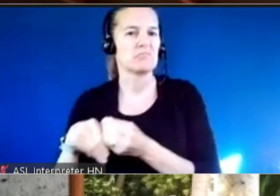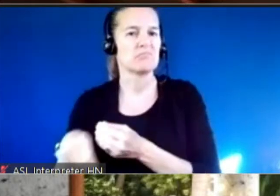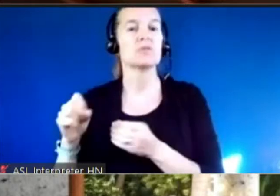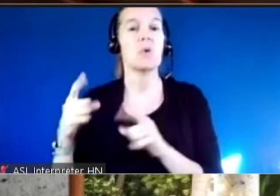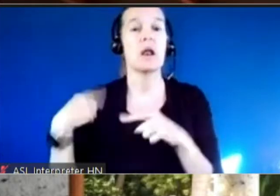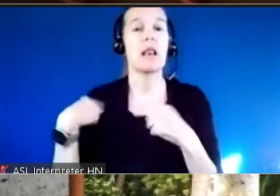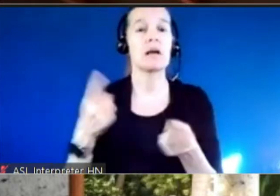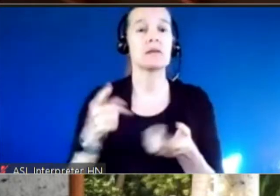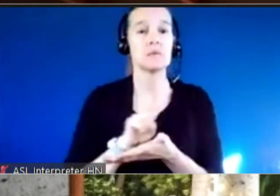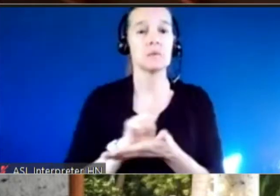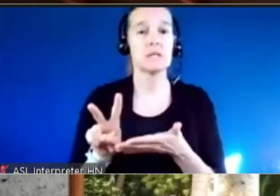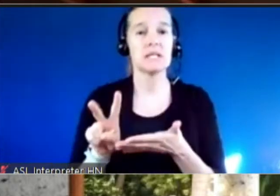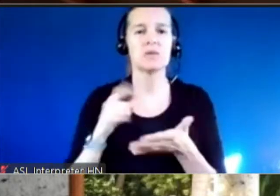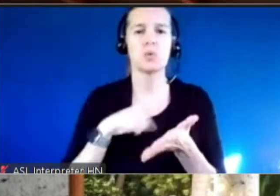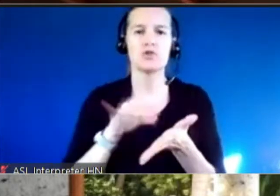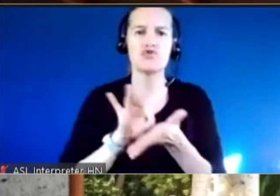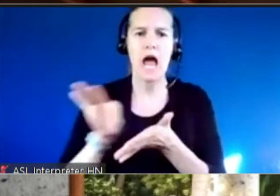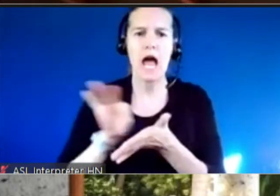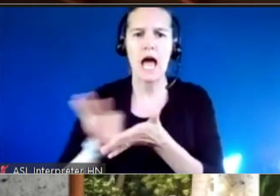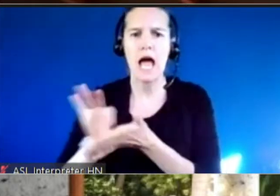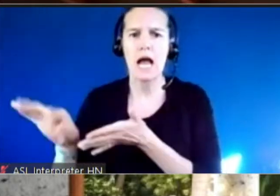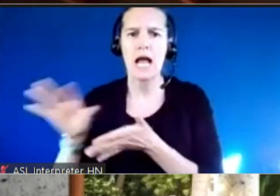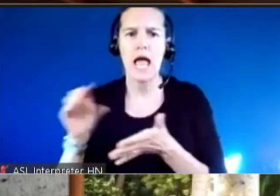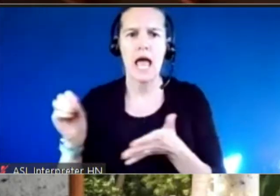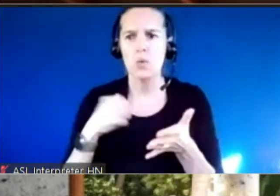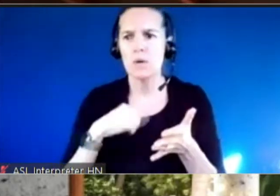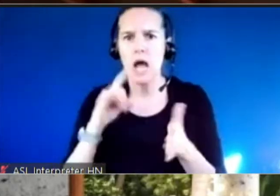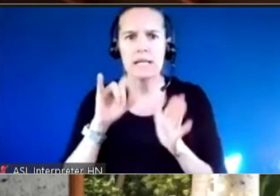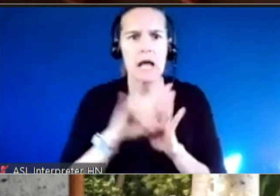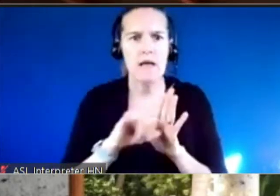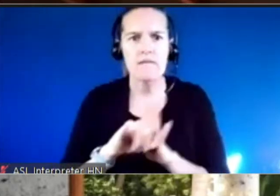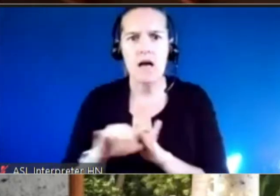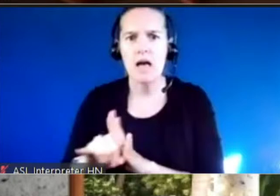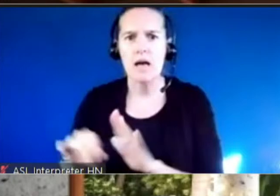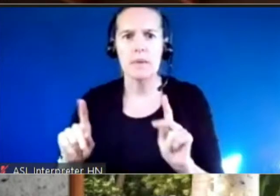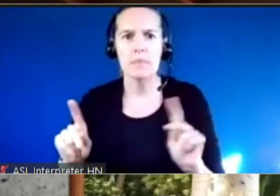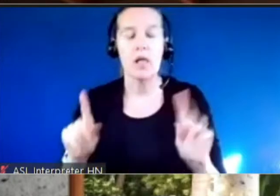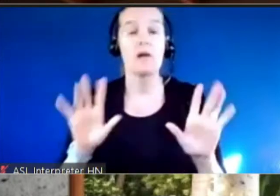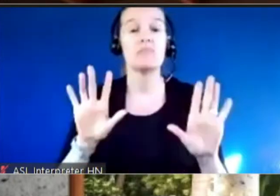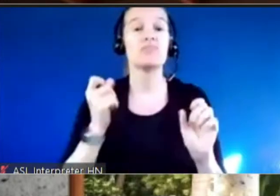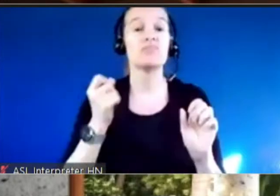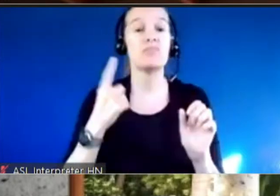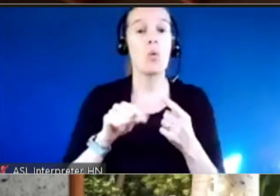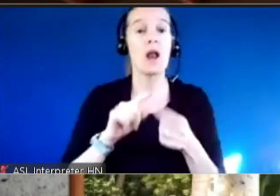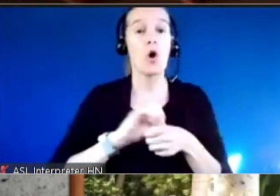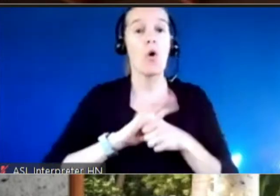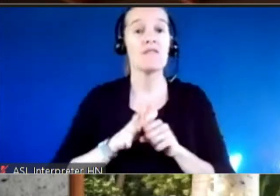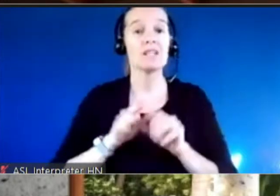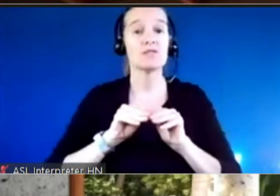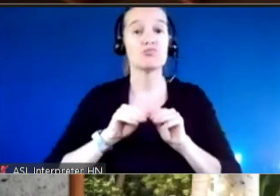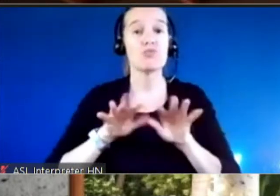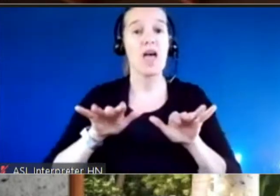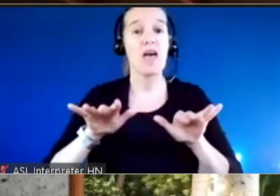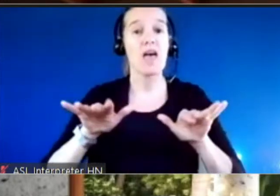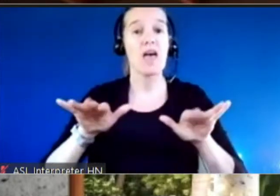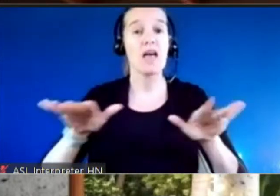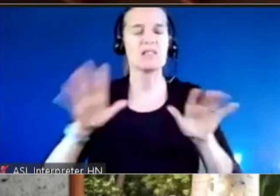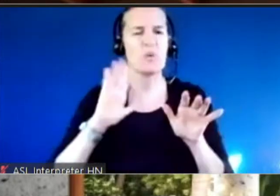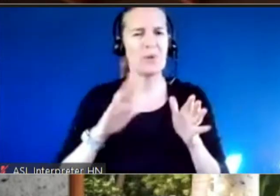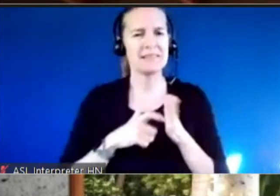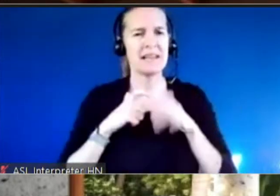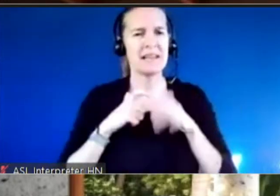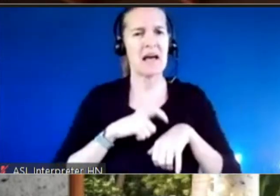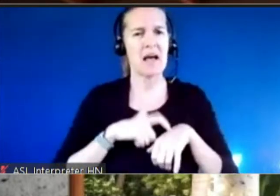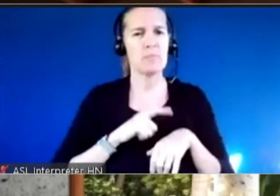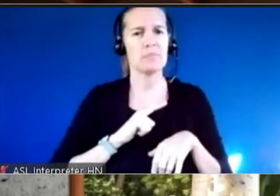2 weeks that we have been tracking and identifying. Keep in mind that as COVID spreads, it takes time to transfer from one person